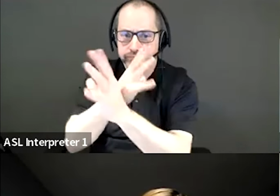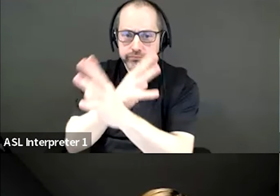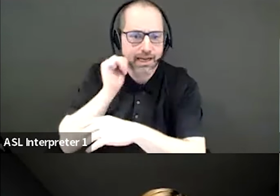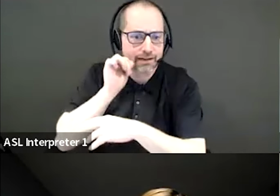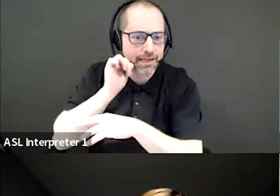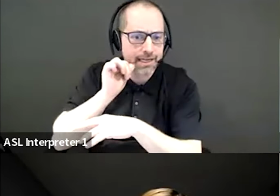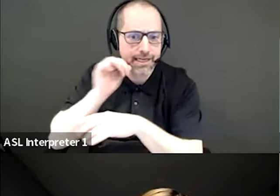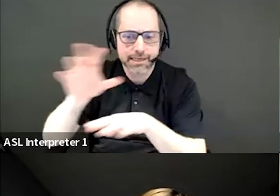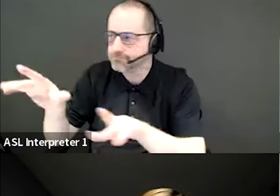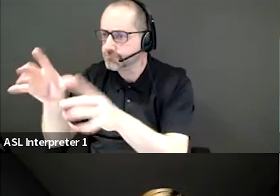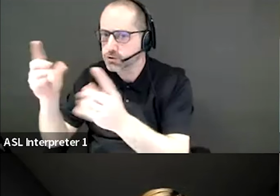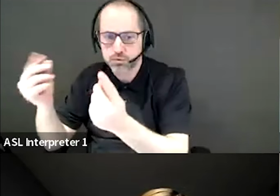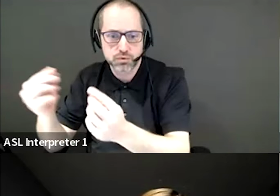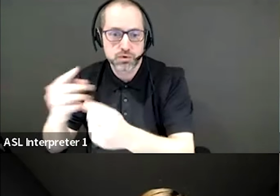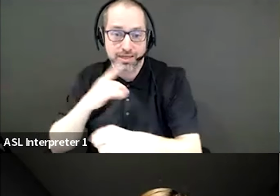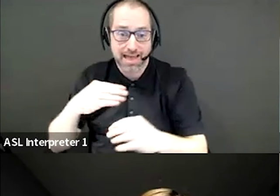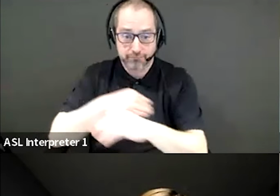those.